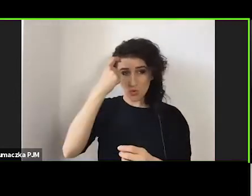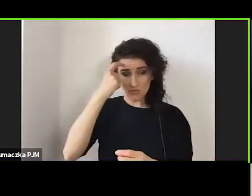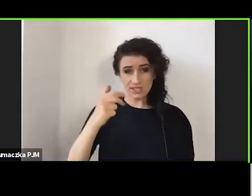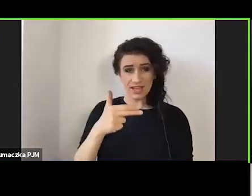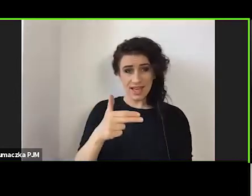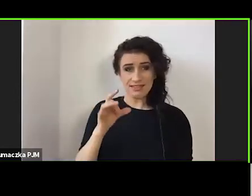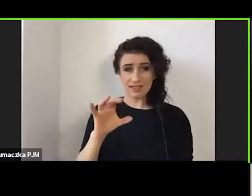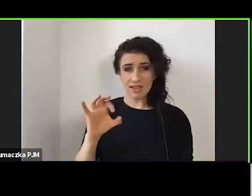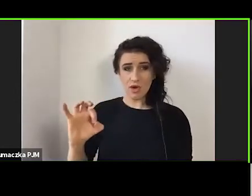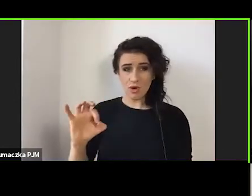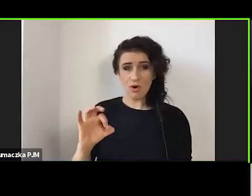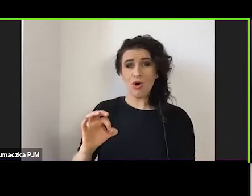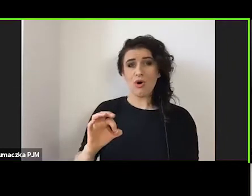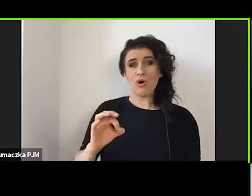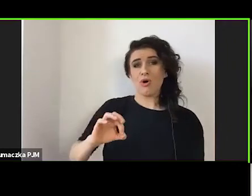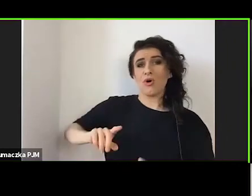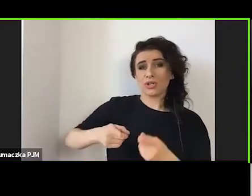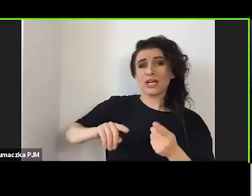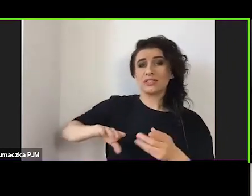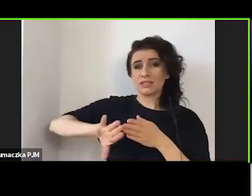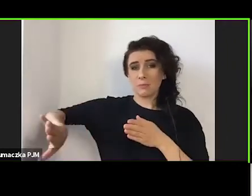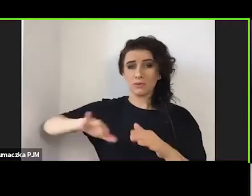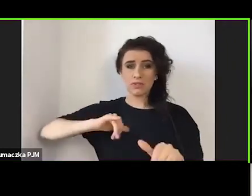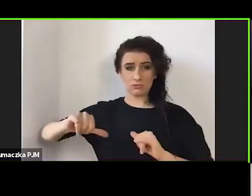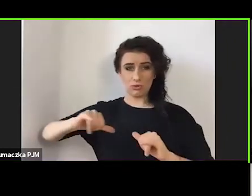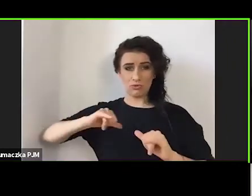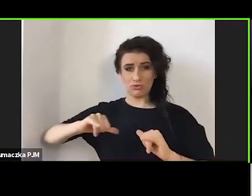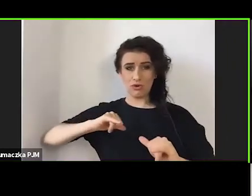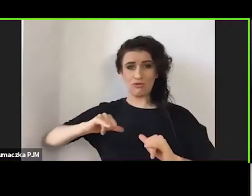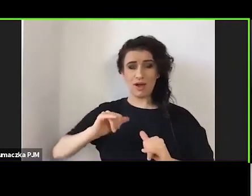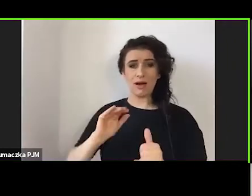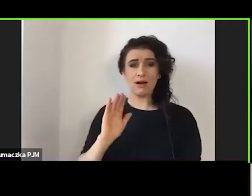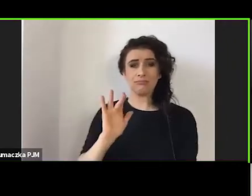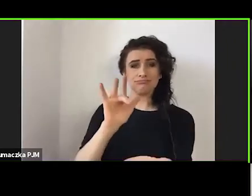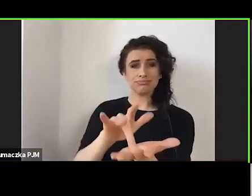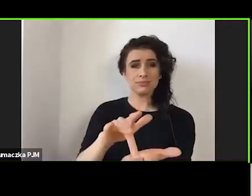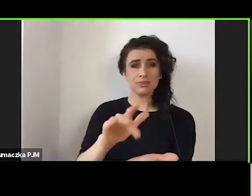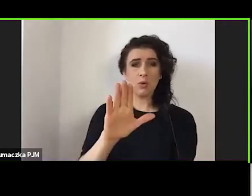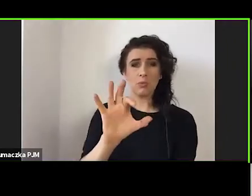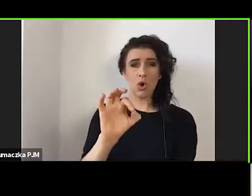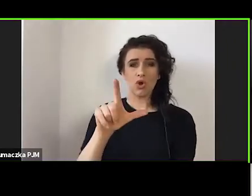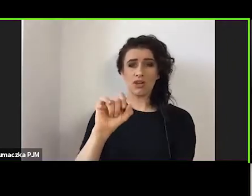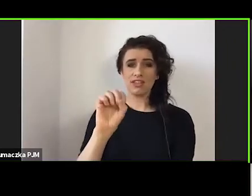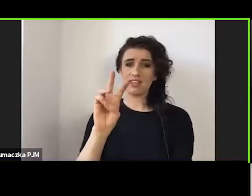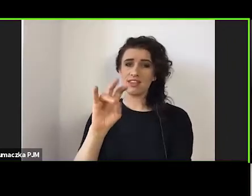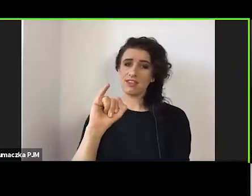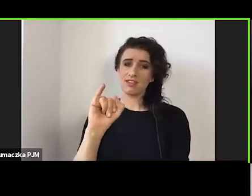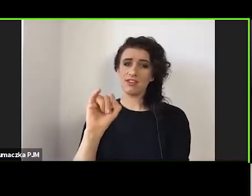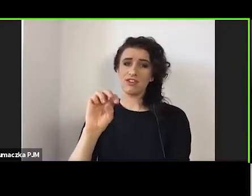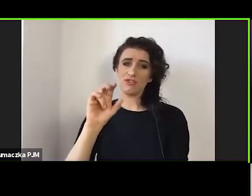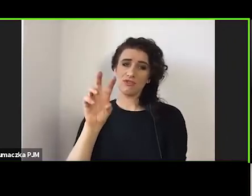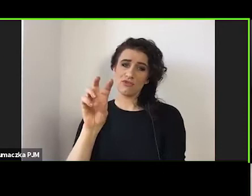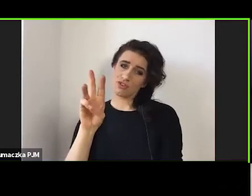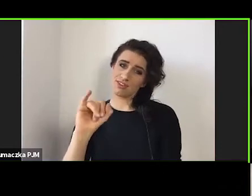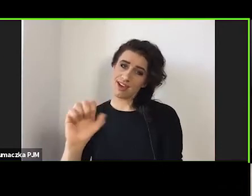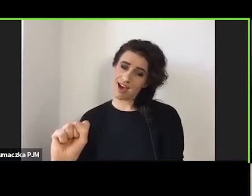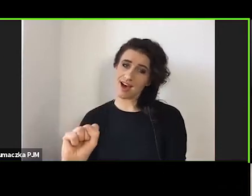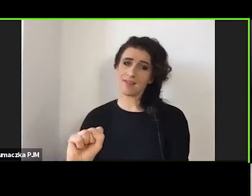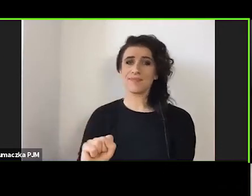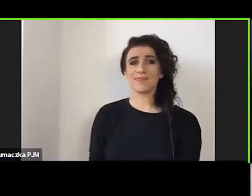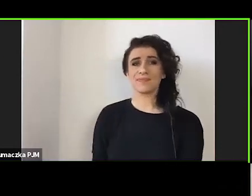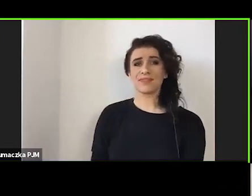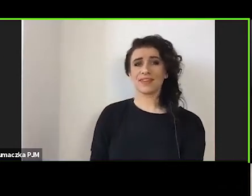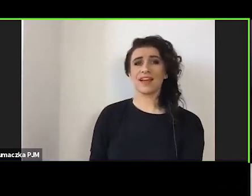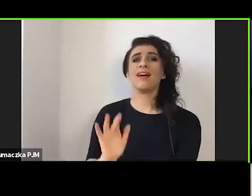Cochabamba, Santa Cruz, and La Paz. And we are in one of those. We are located in Cochabamba. I could say we are a